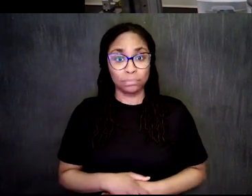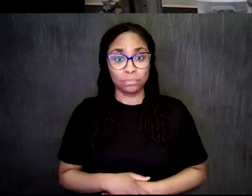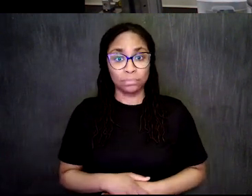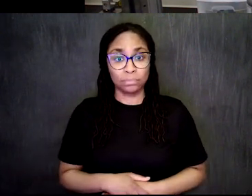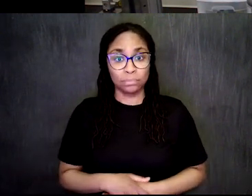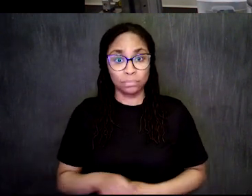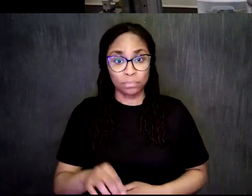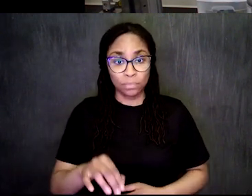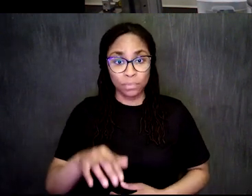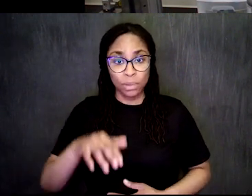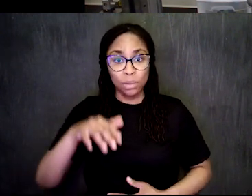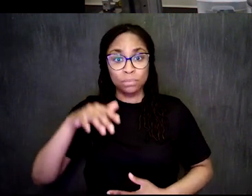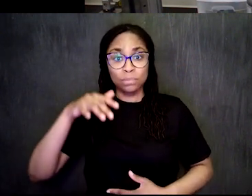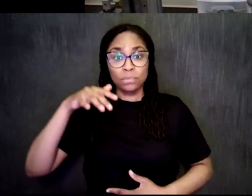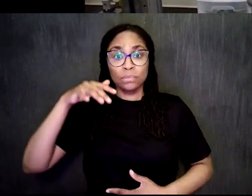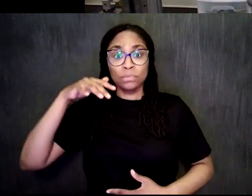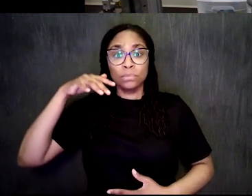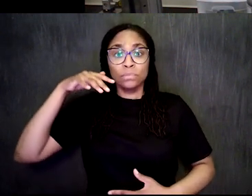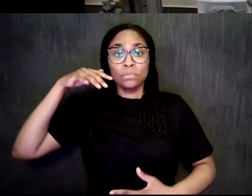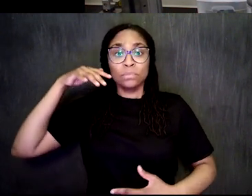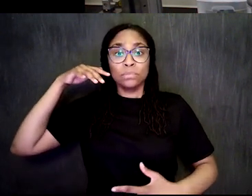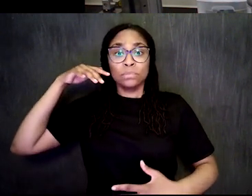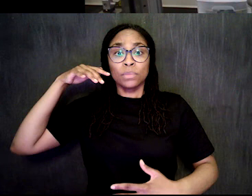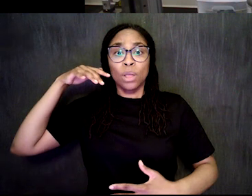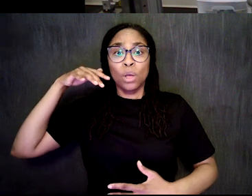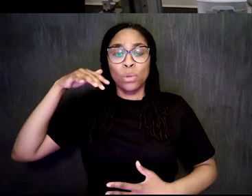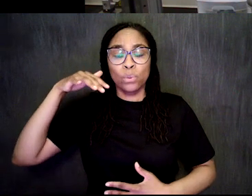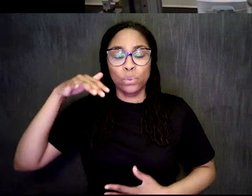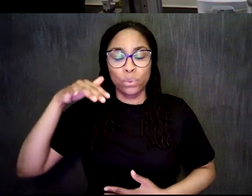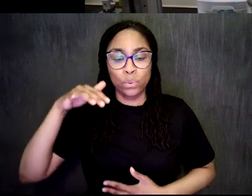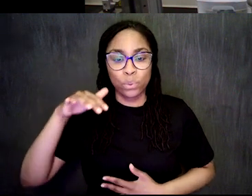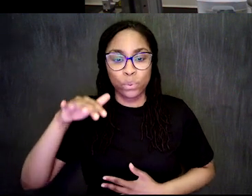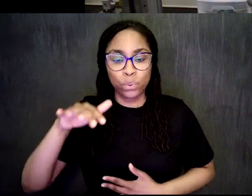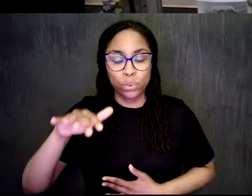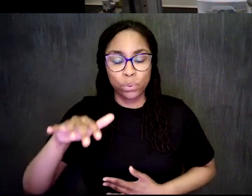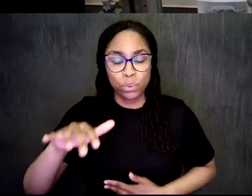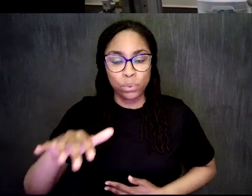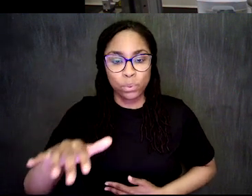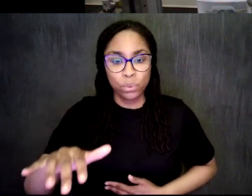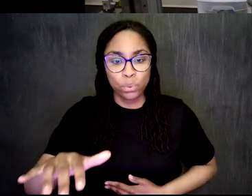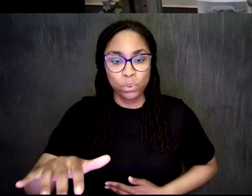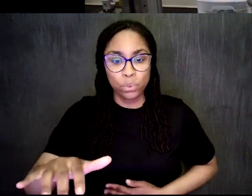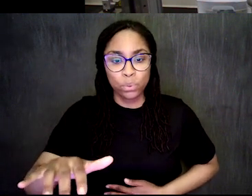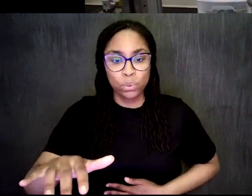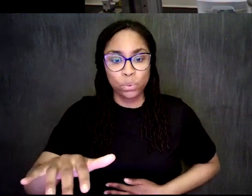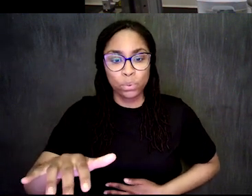right, ready? 5 breaths, here we go. Take a breath in first. Exhale.